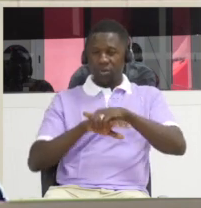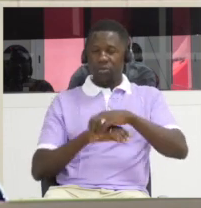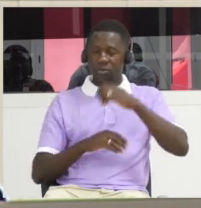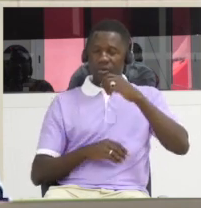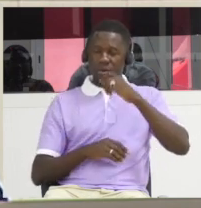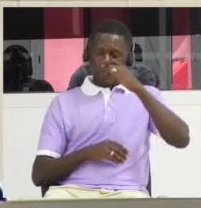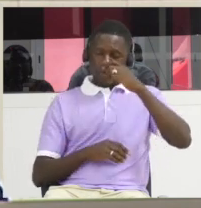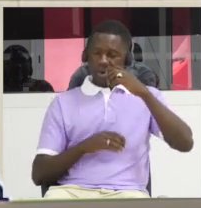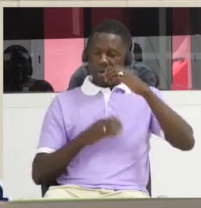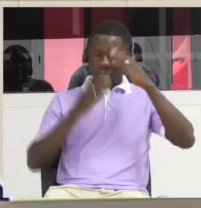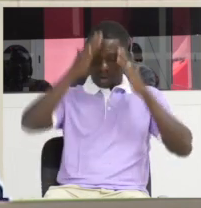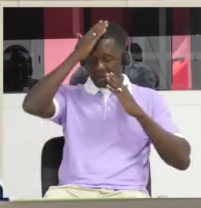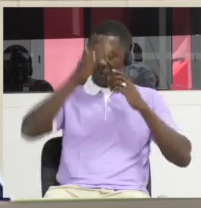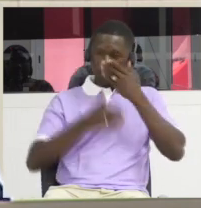of the